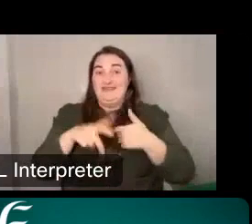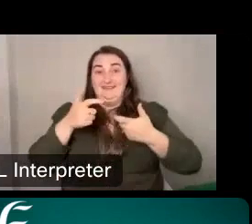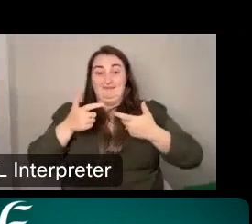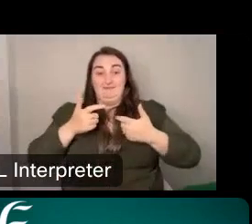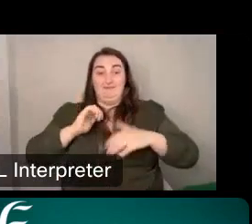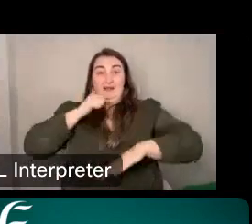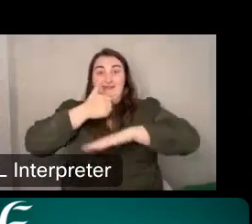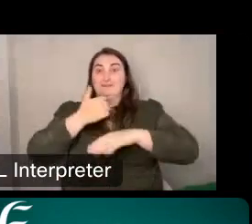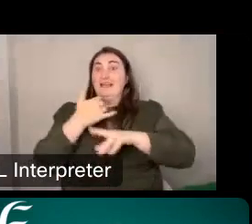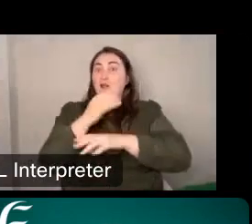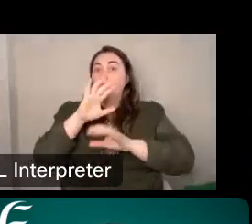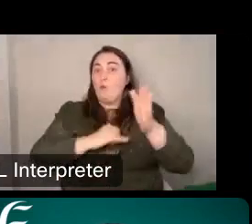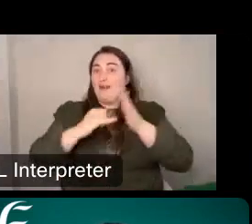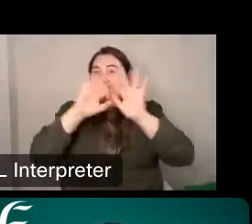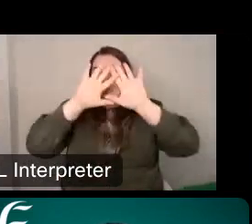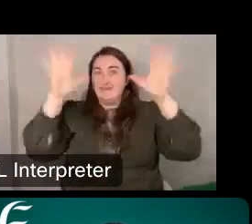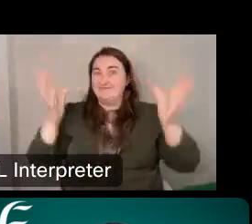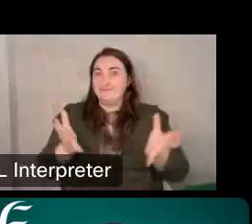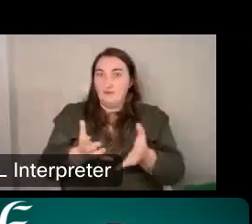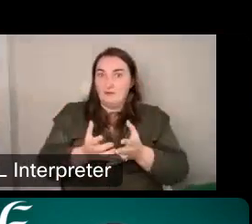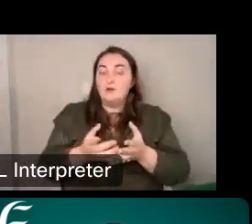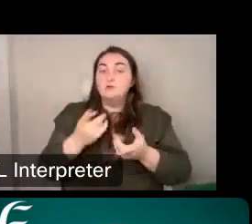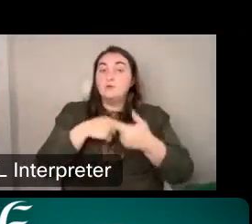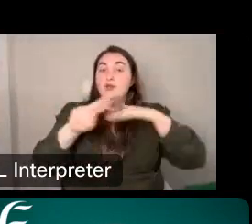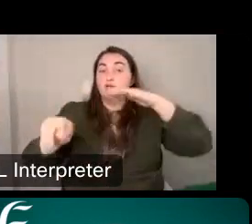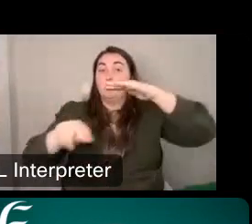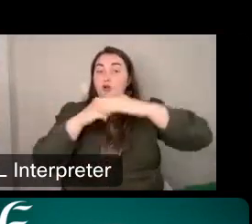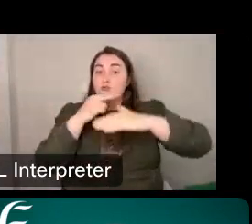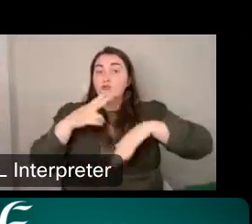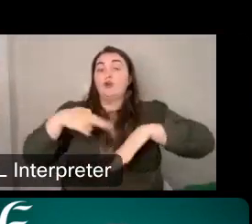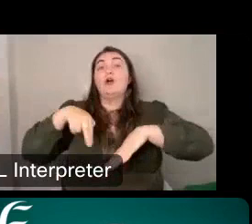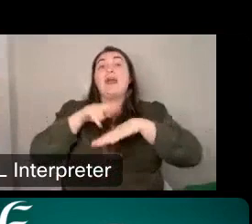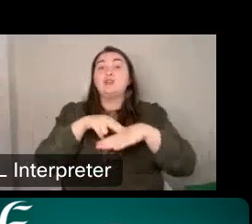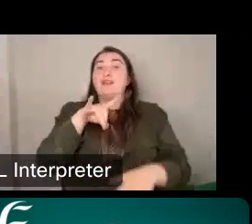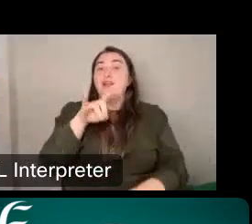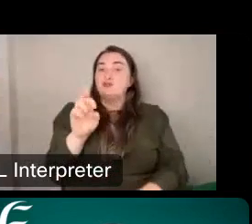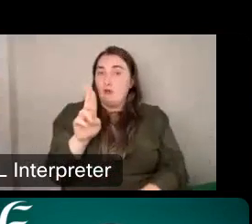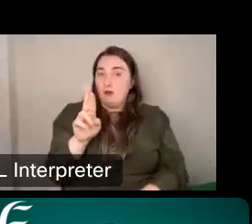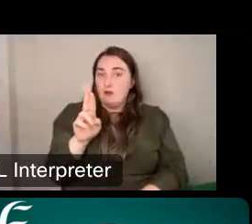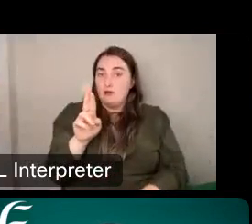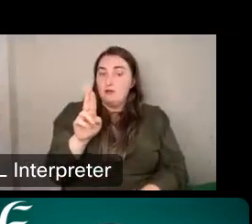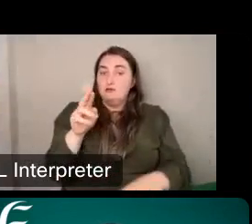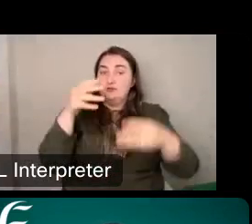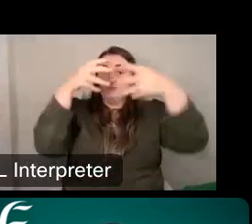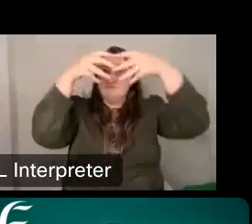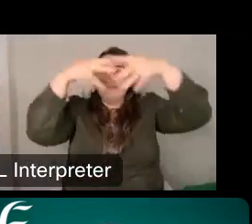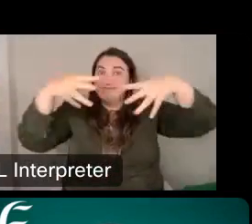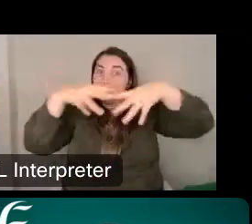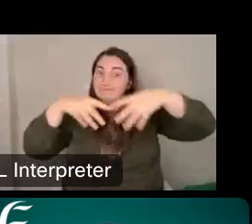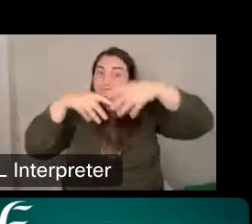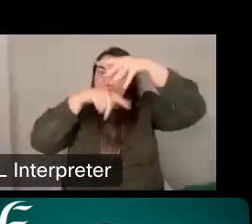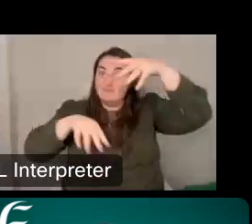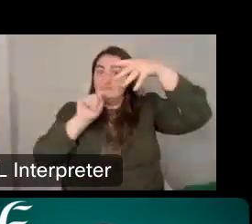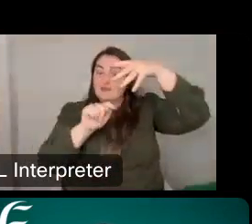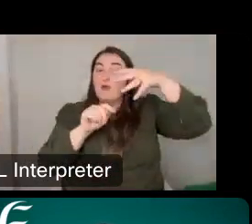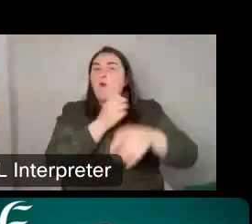of context. We sit under National Corporate HR, and we are part, all EAP